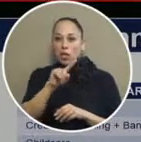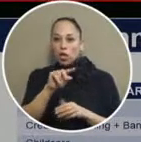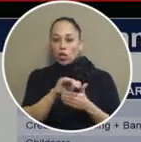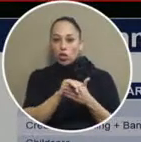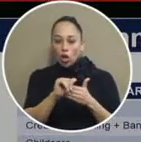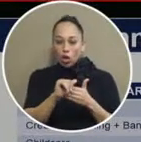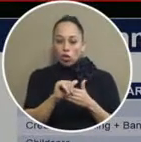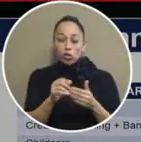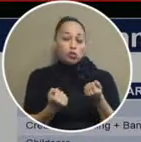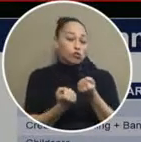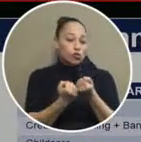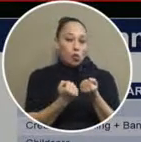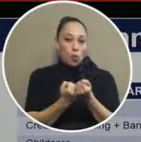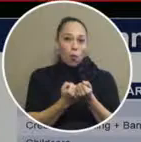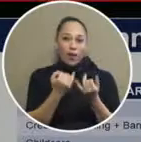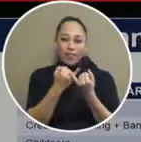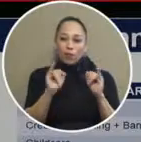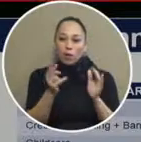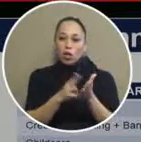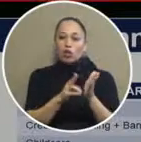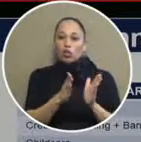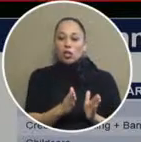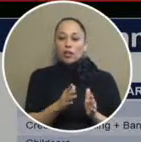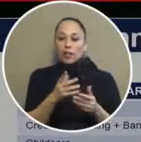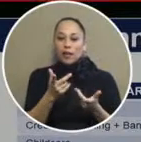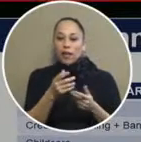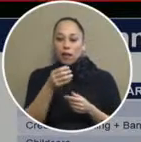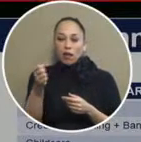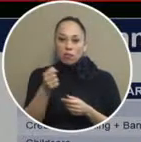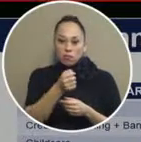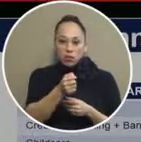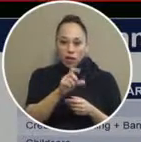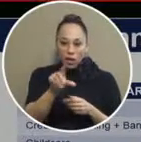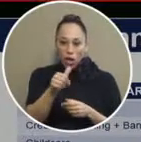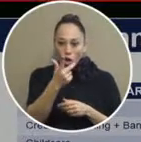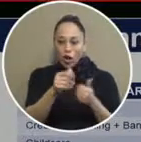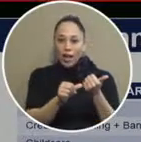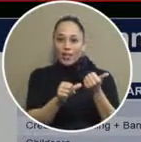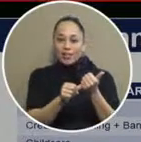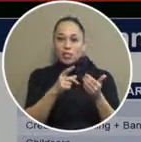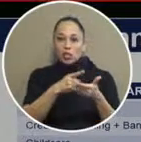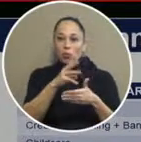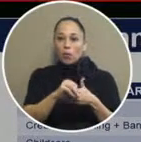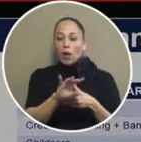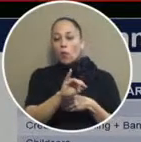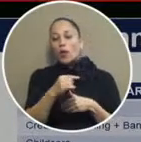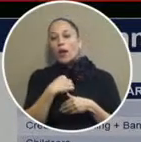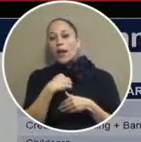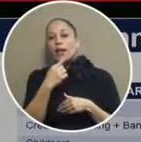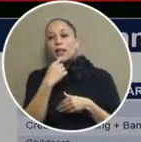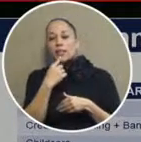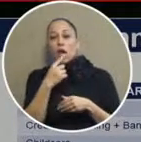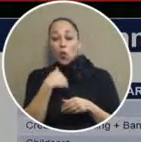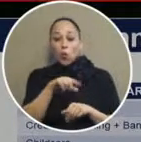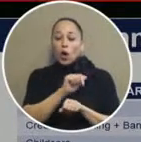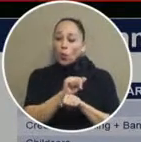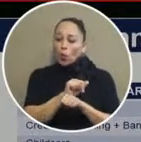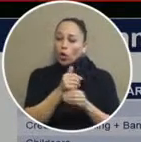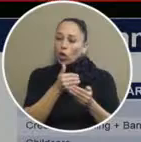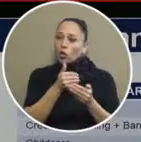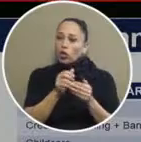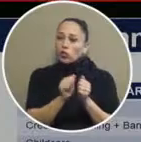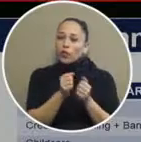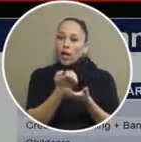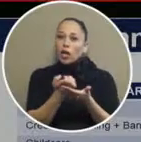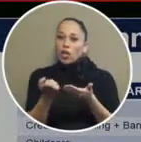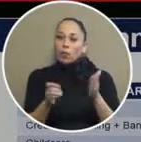to support independent contractors who fell out of other assistance programs. I will say, though, here that we're working very closely with